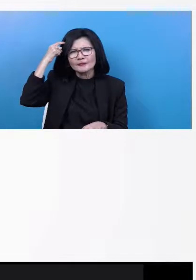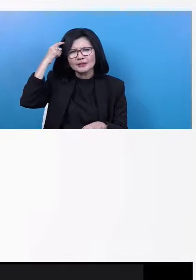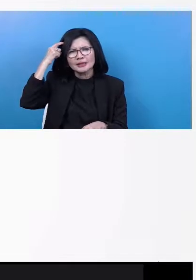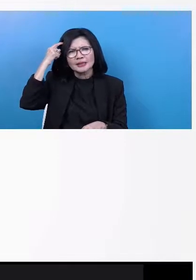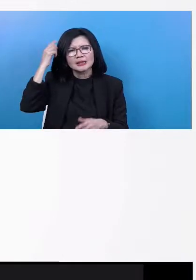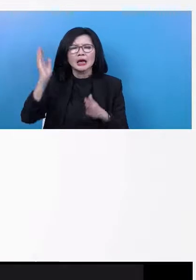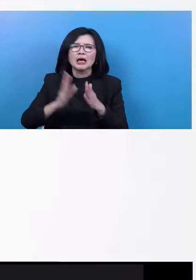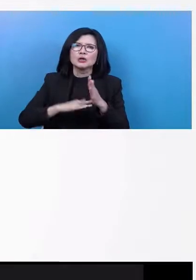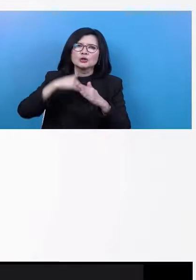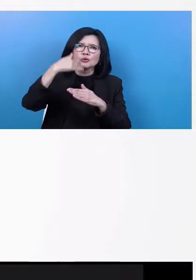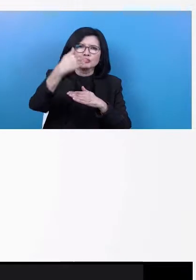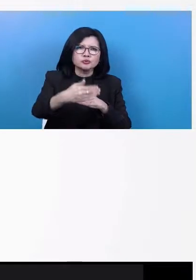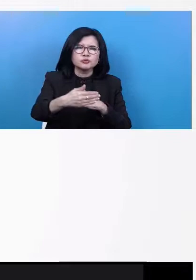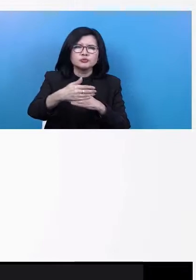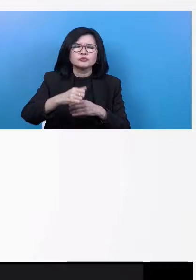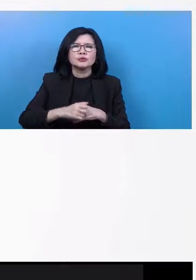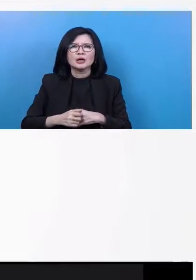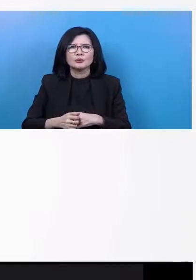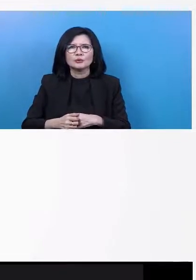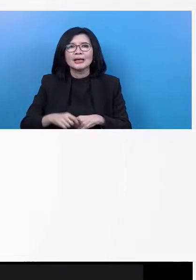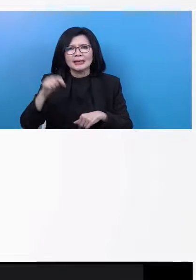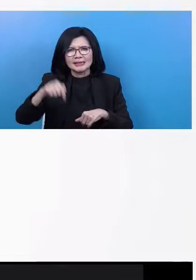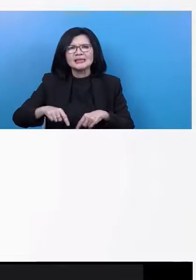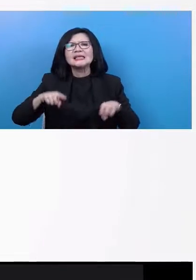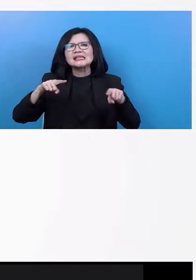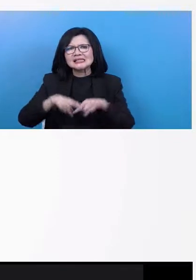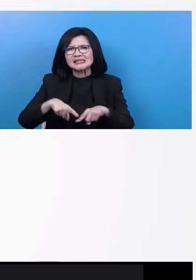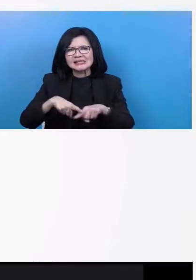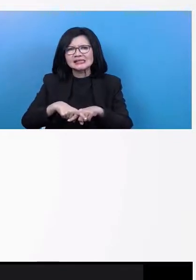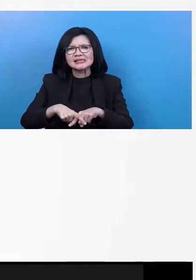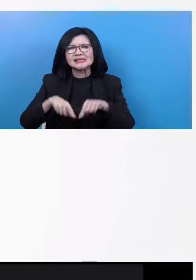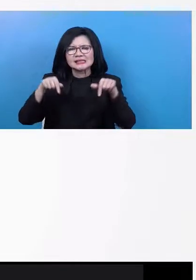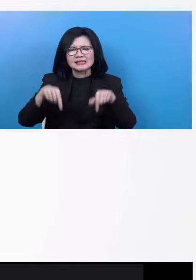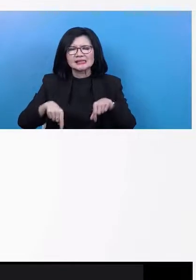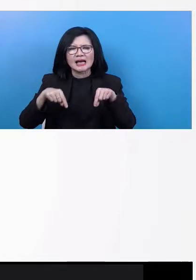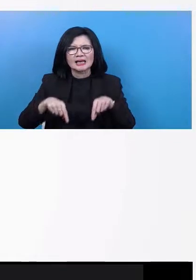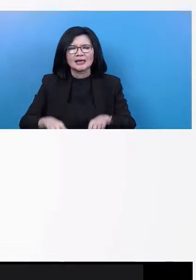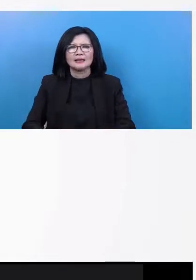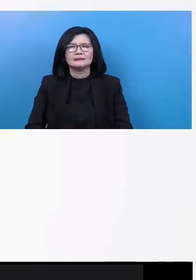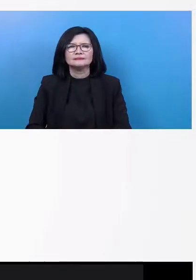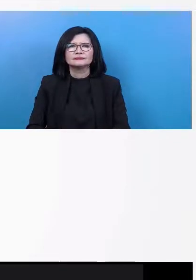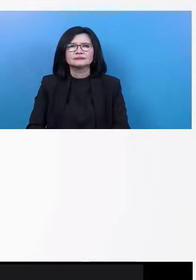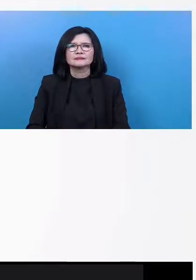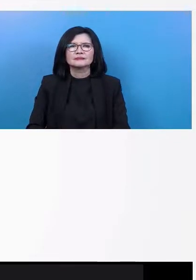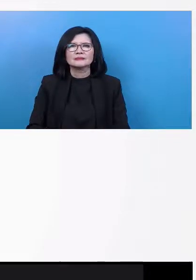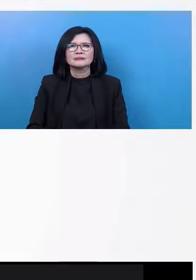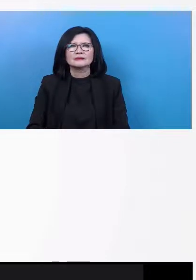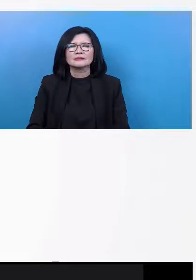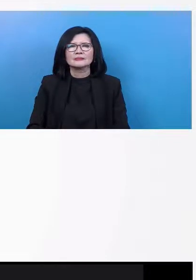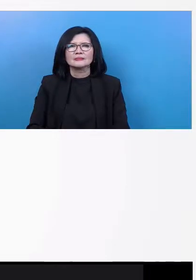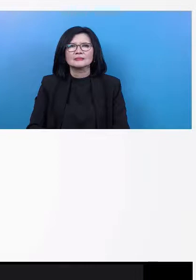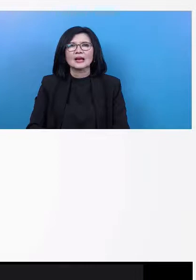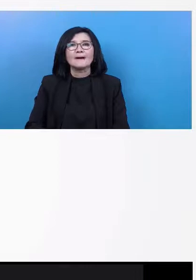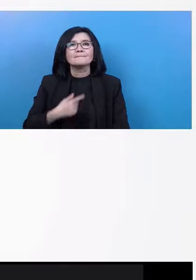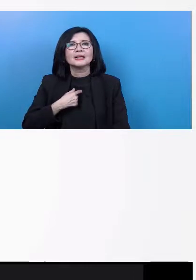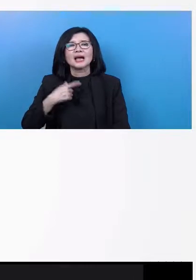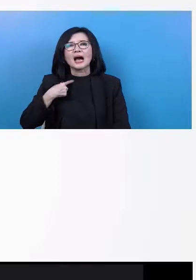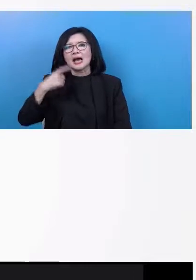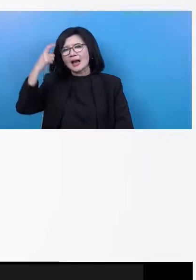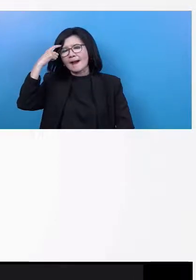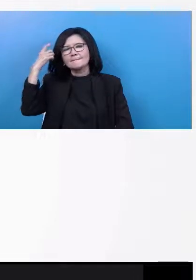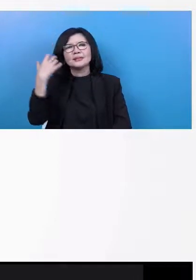crisis what we have today, I believe it will be a good